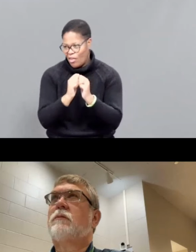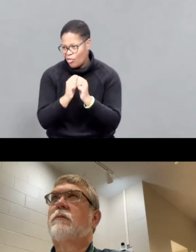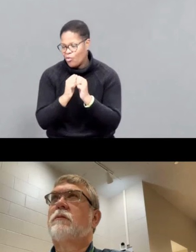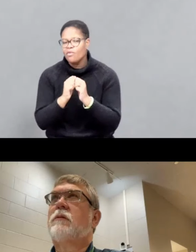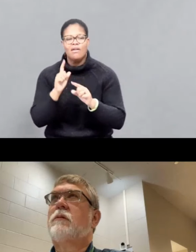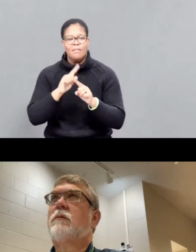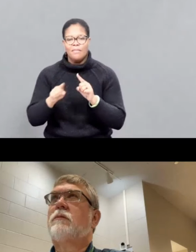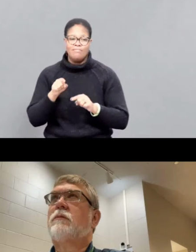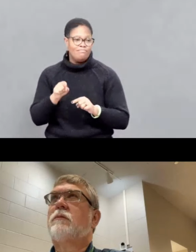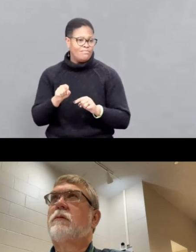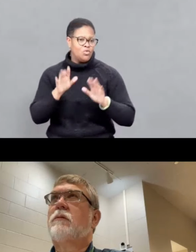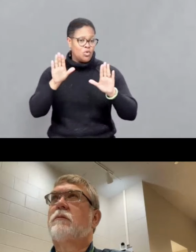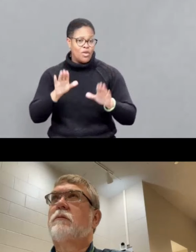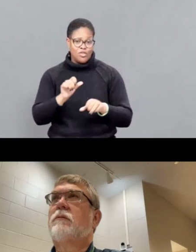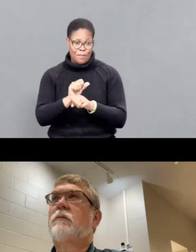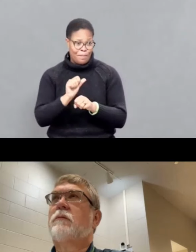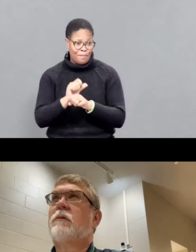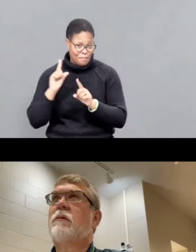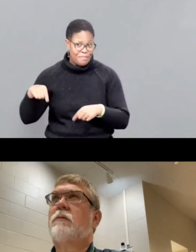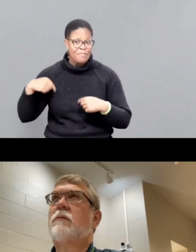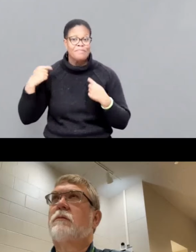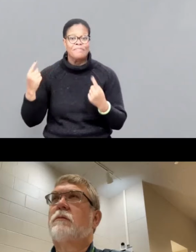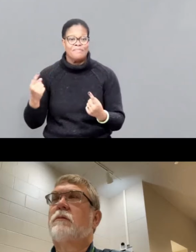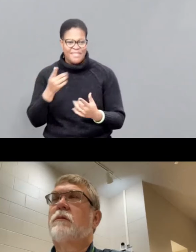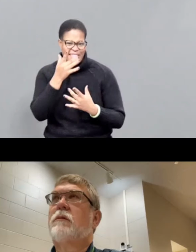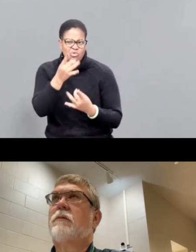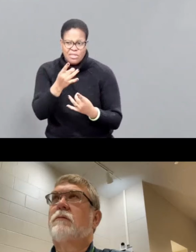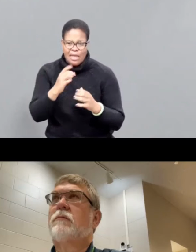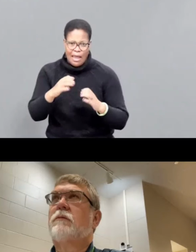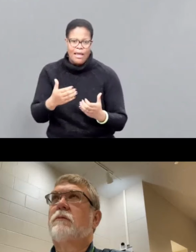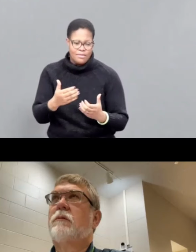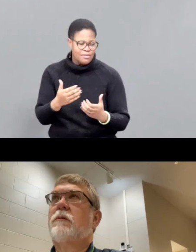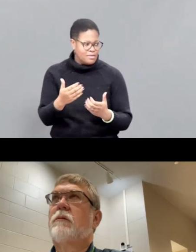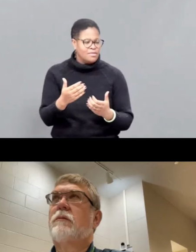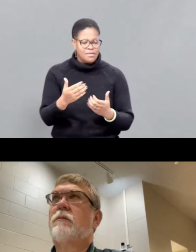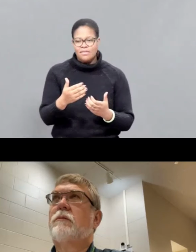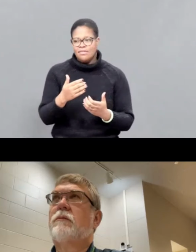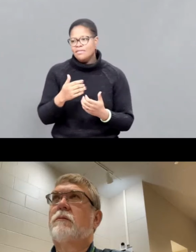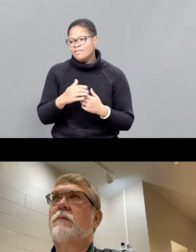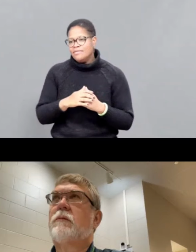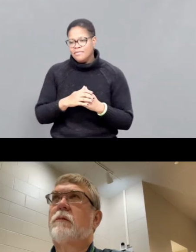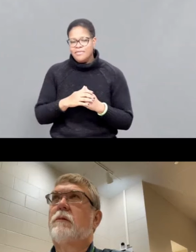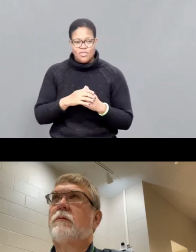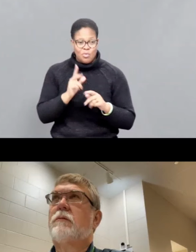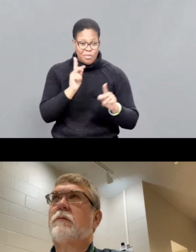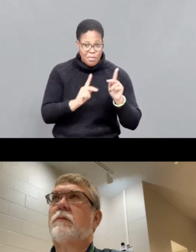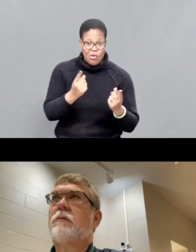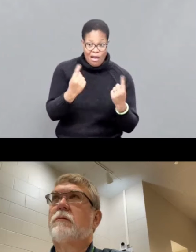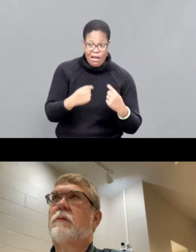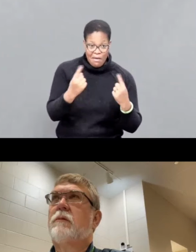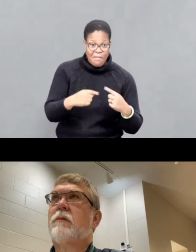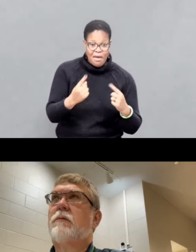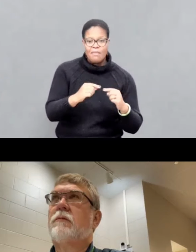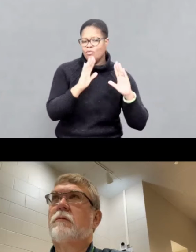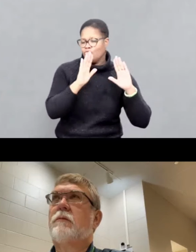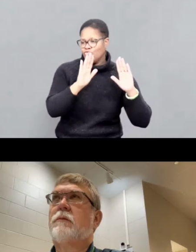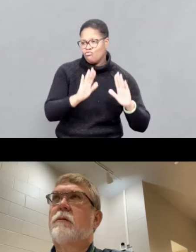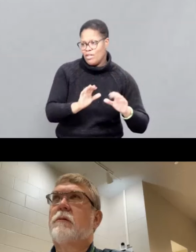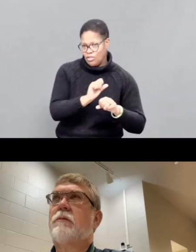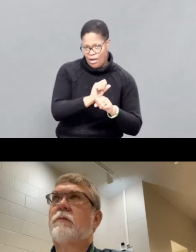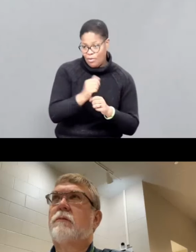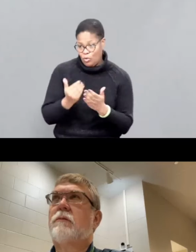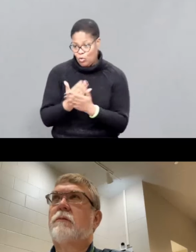but he's doing a great job with that and making it interesting each time. So for the repeat people, he's doing a great job. And